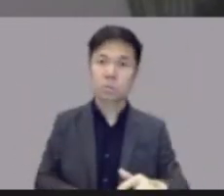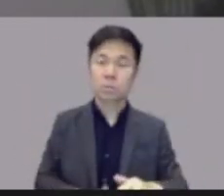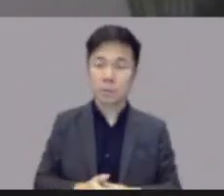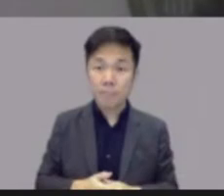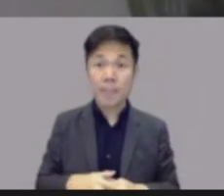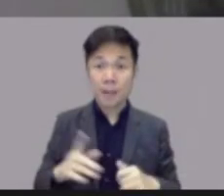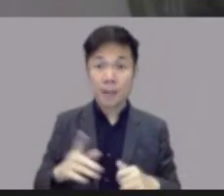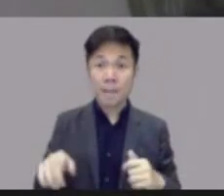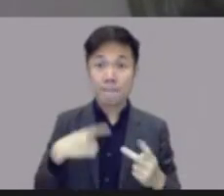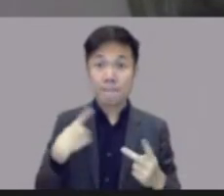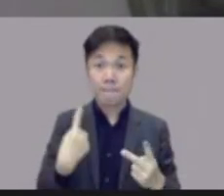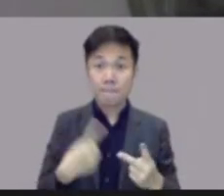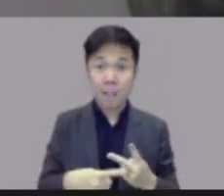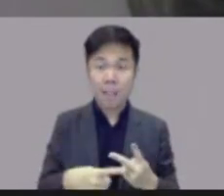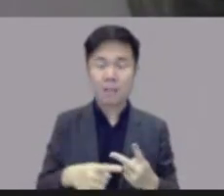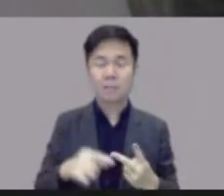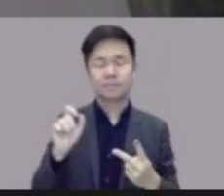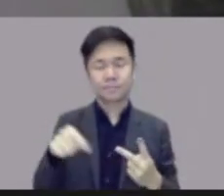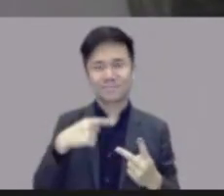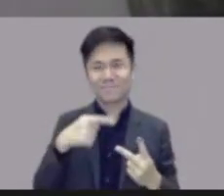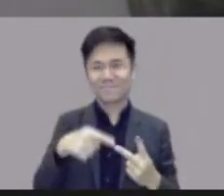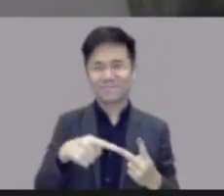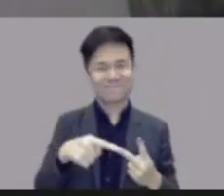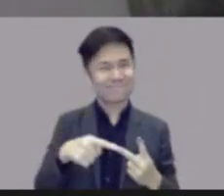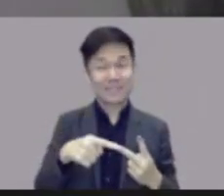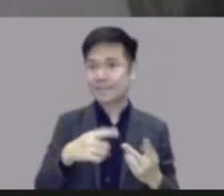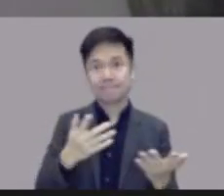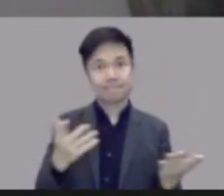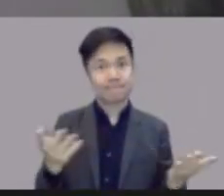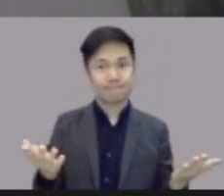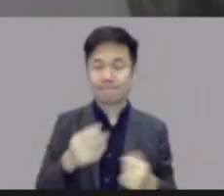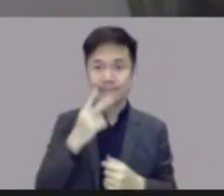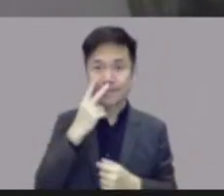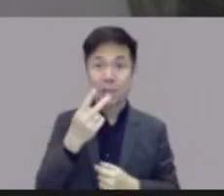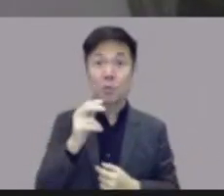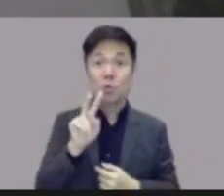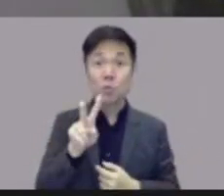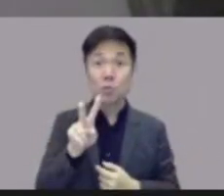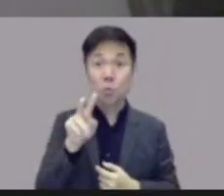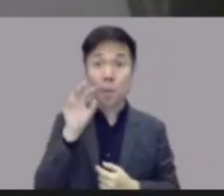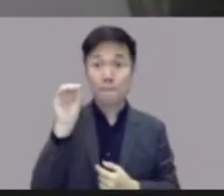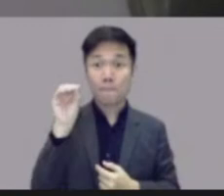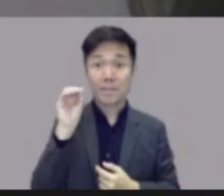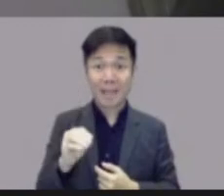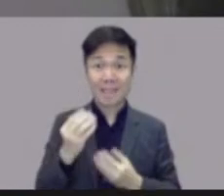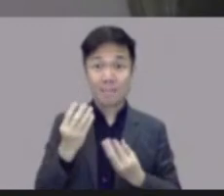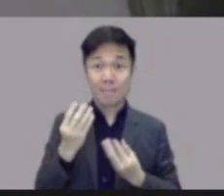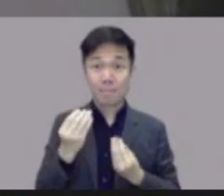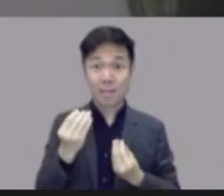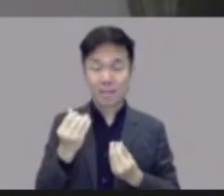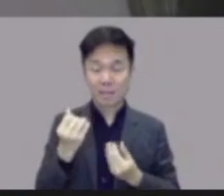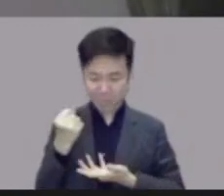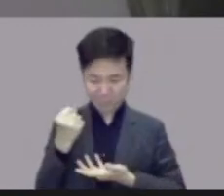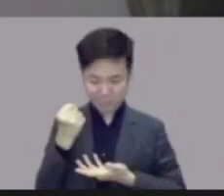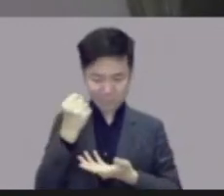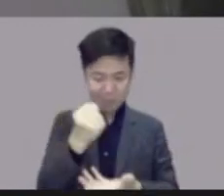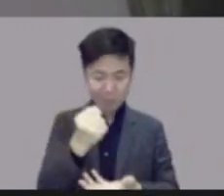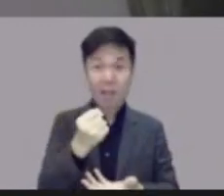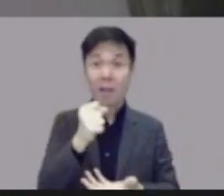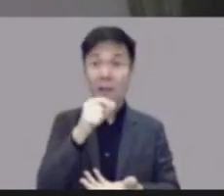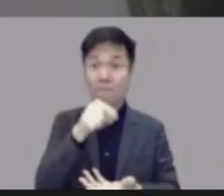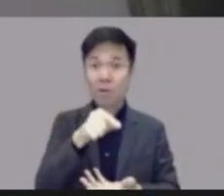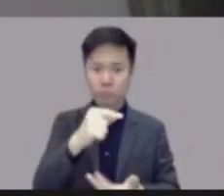seems to be amidst as only two percent of global climate Finance today explicitly tackles air